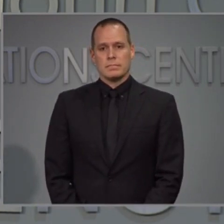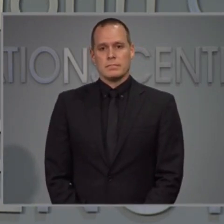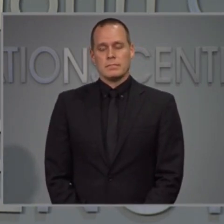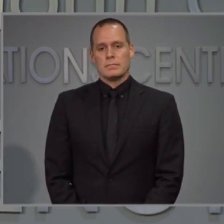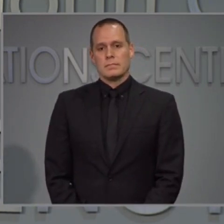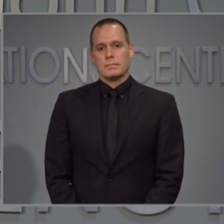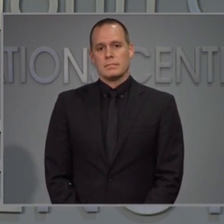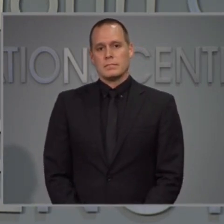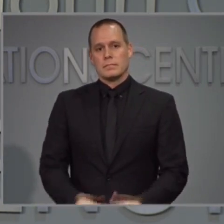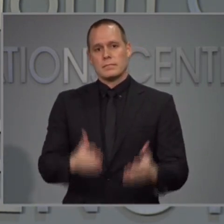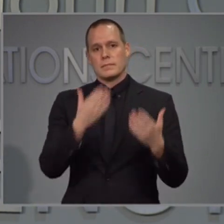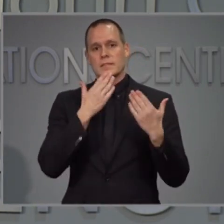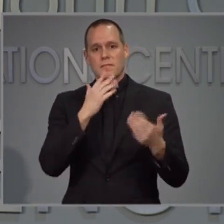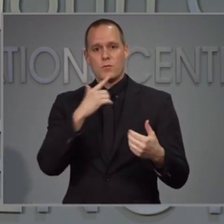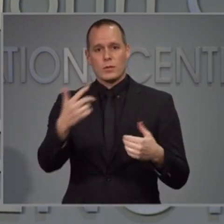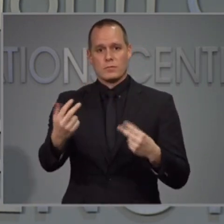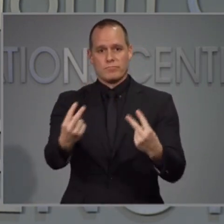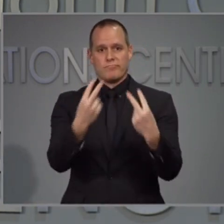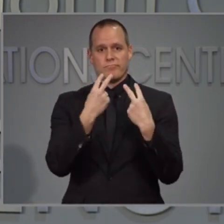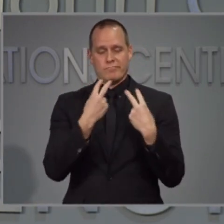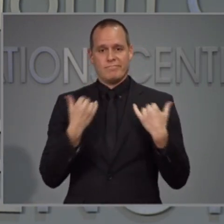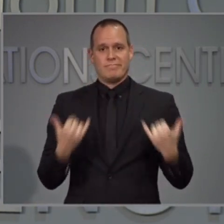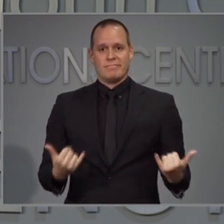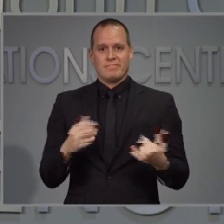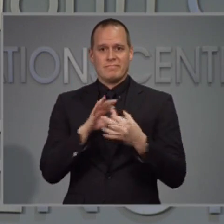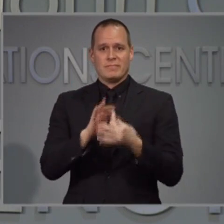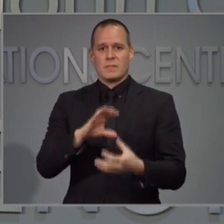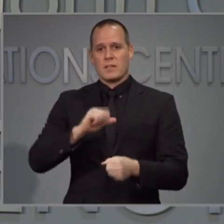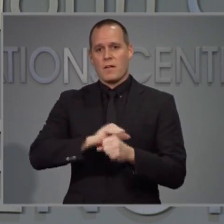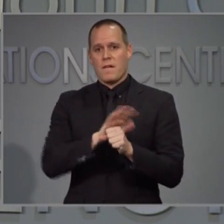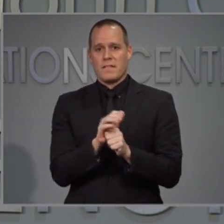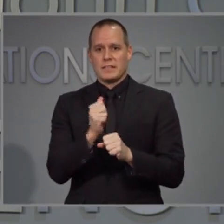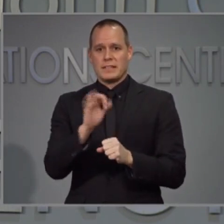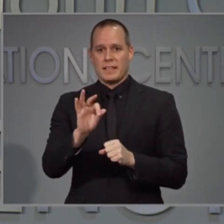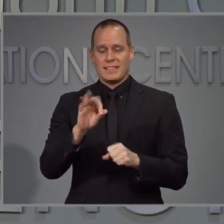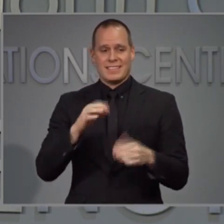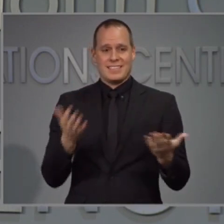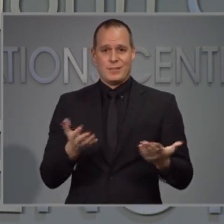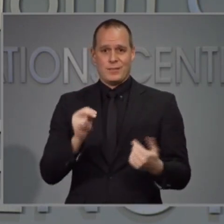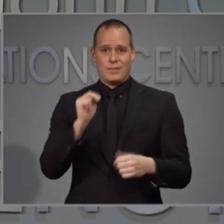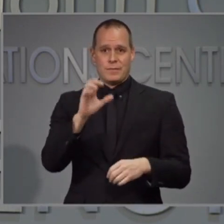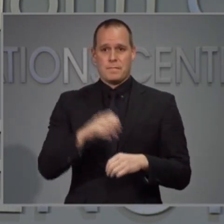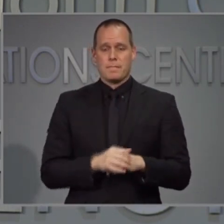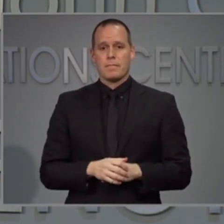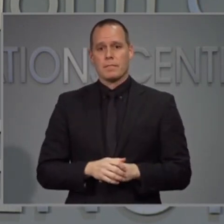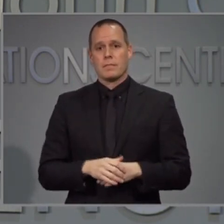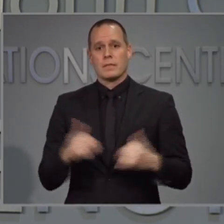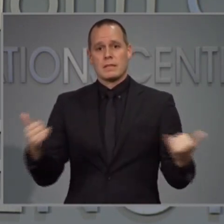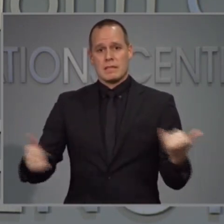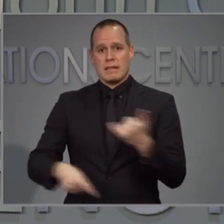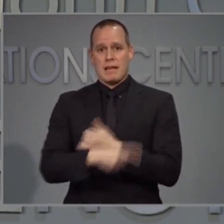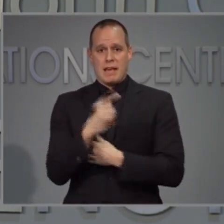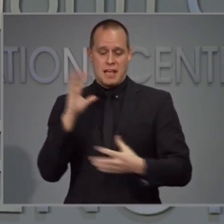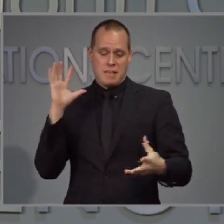Thank you for joining today's update on COVID-19 in North Carolina. As of today, we have